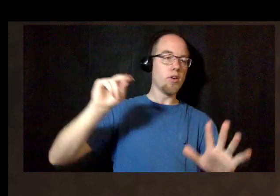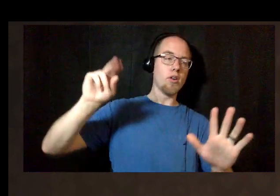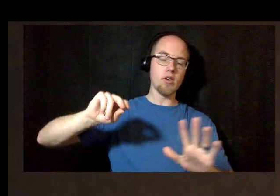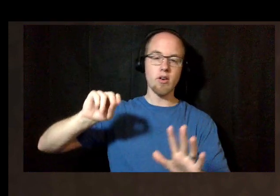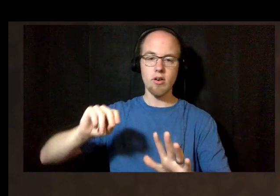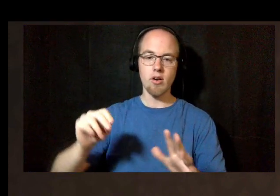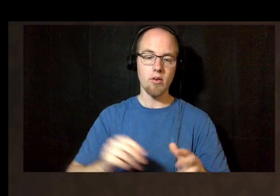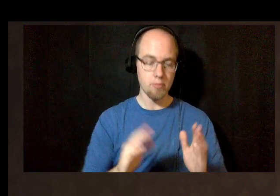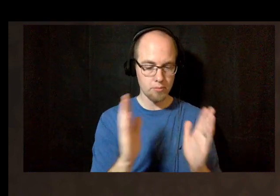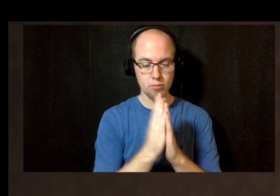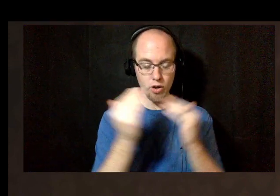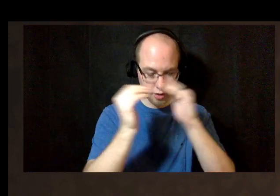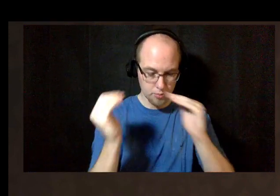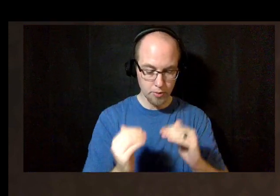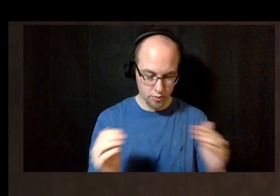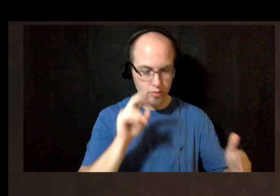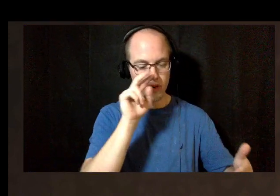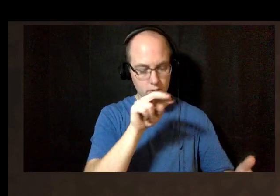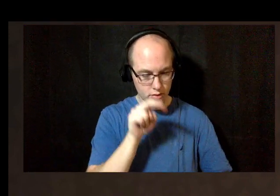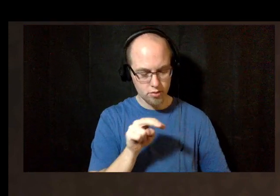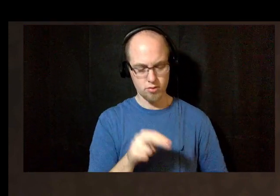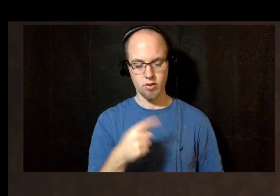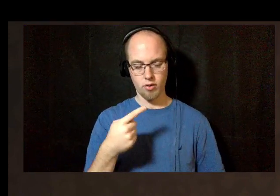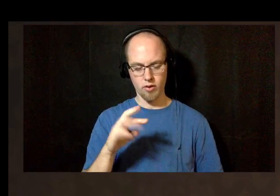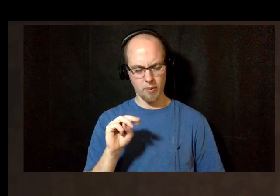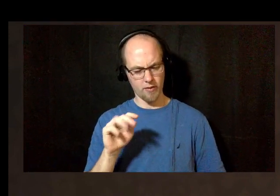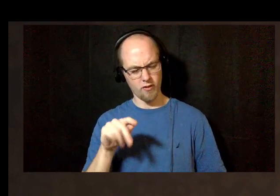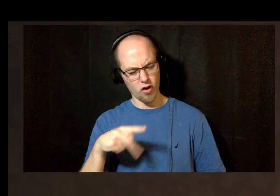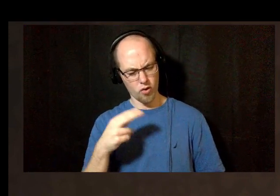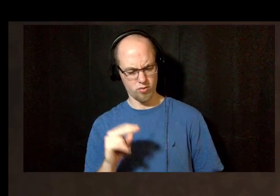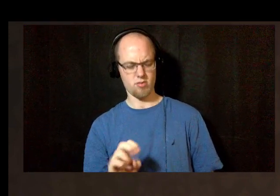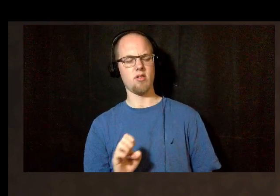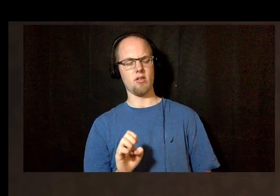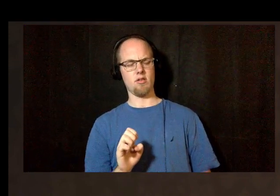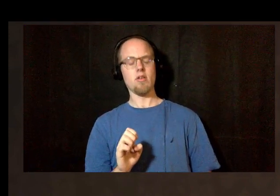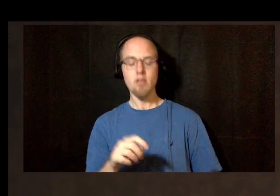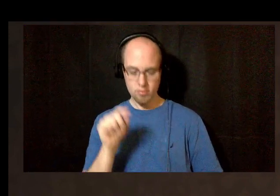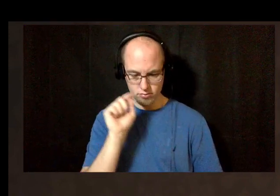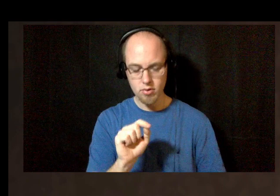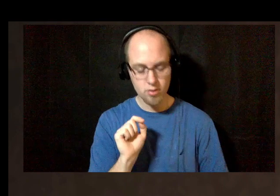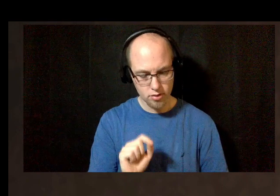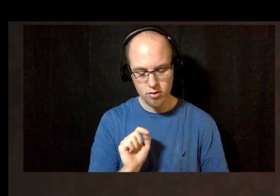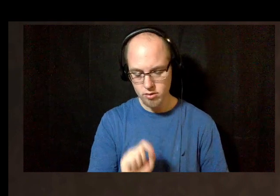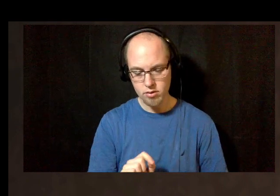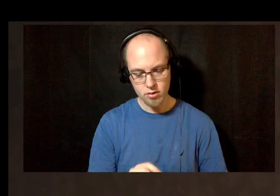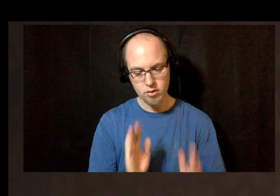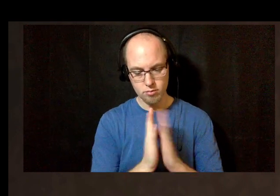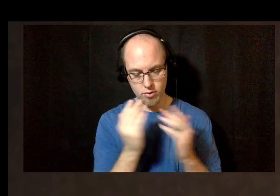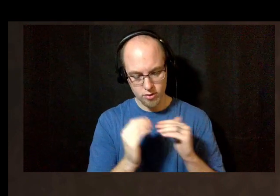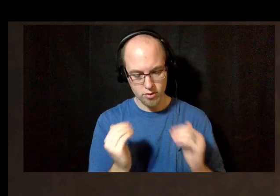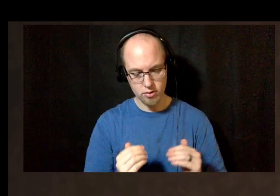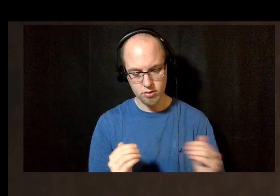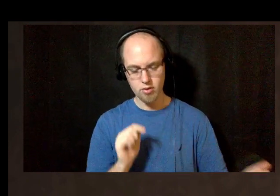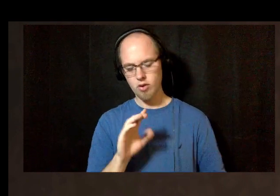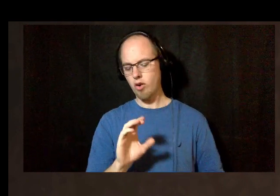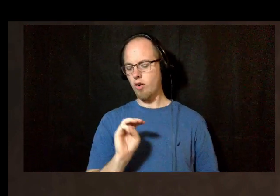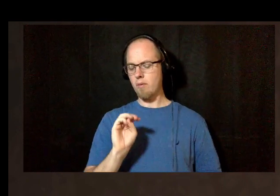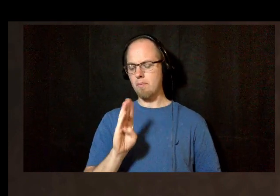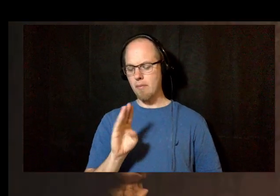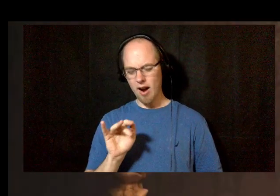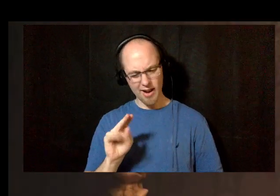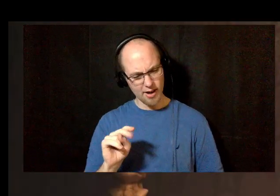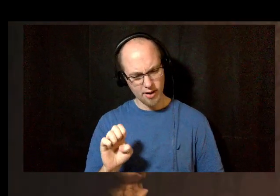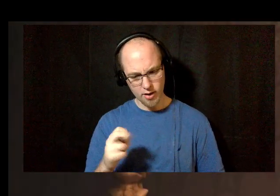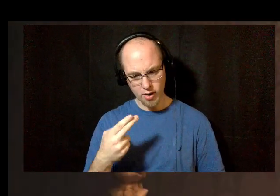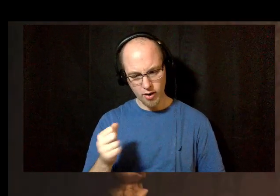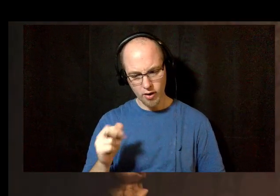it's like bookshelf, gramophone. Bookshelf, combine harvester, what the fuck?